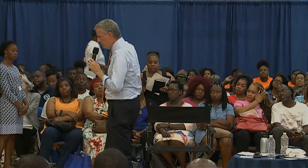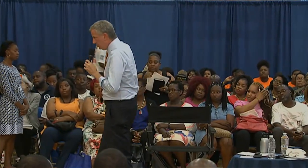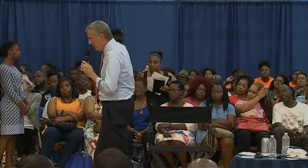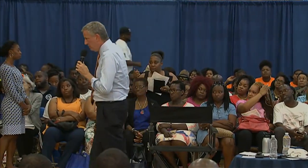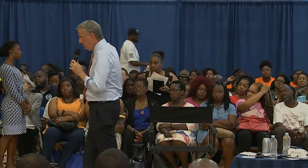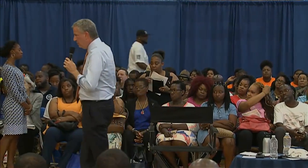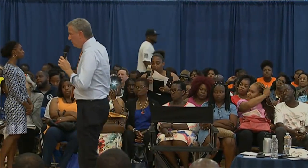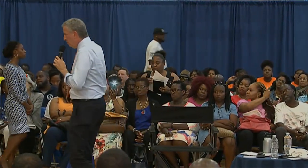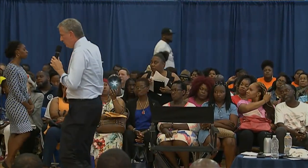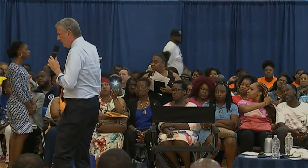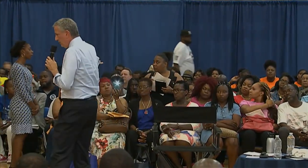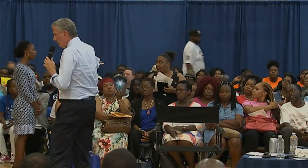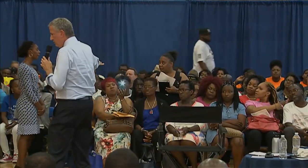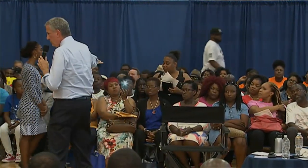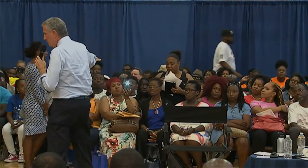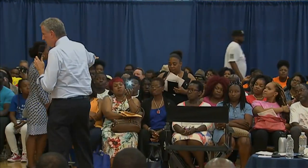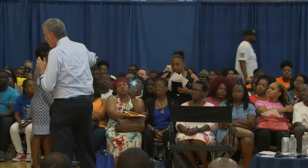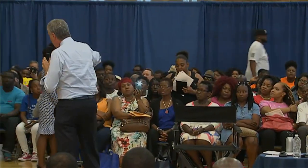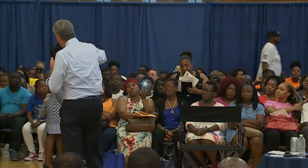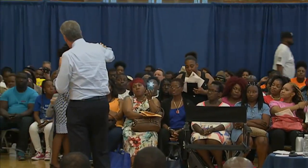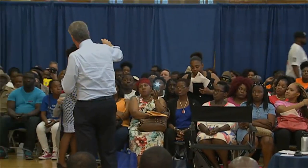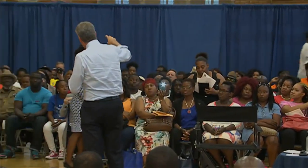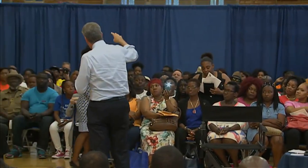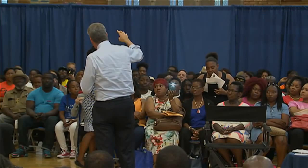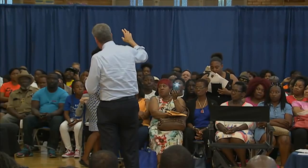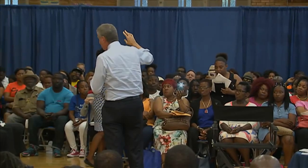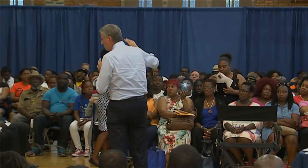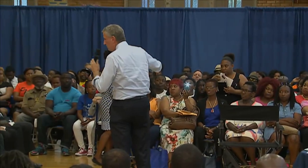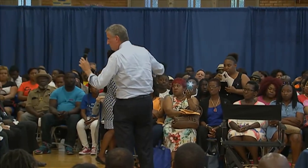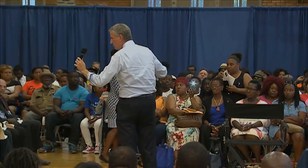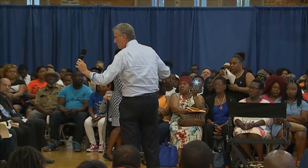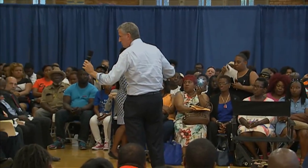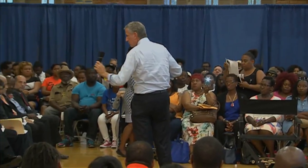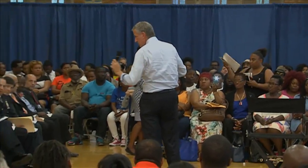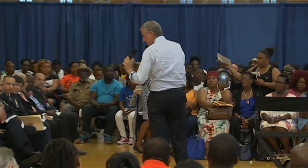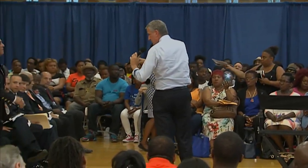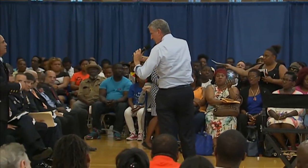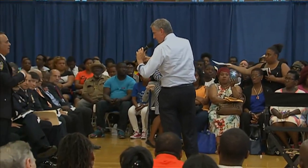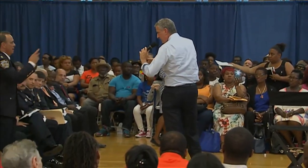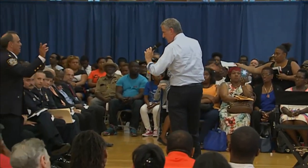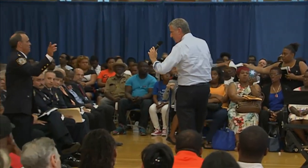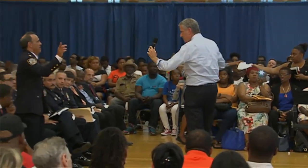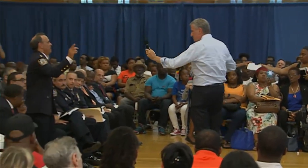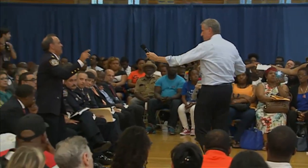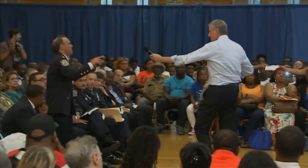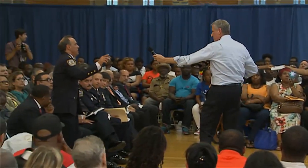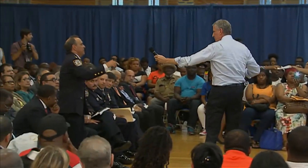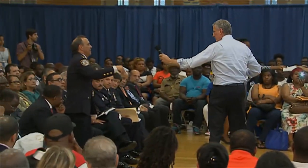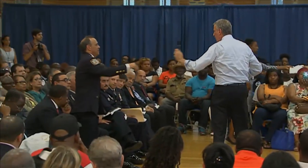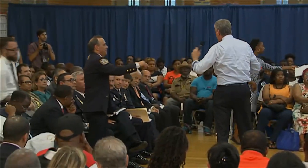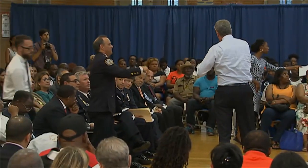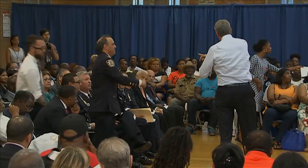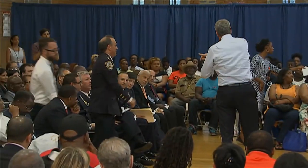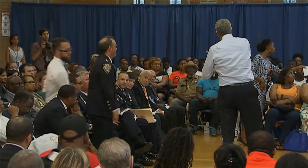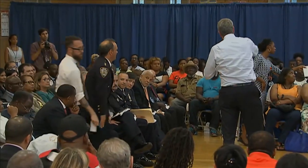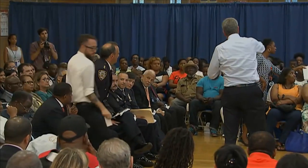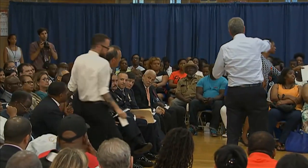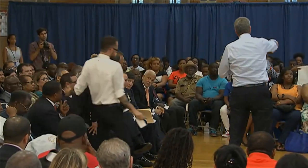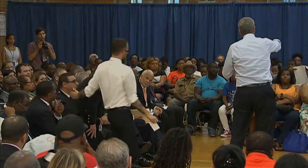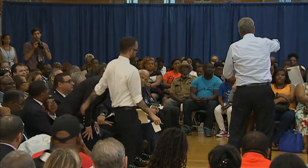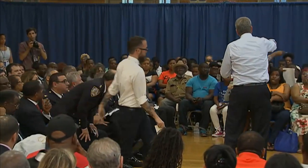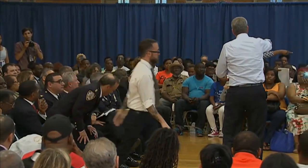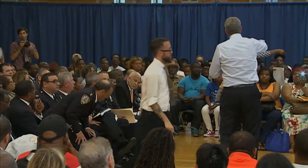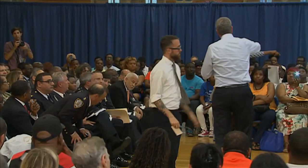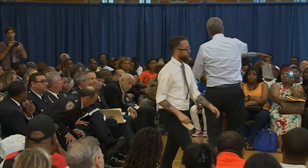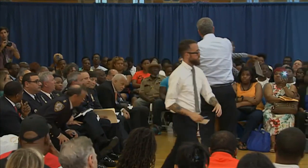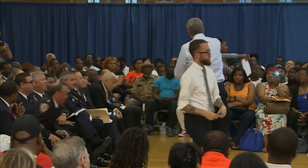up personally with her afterwards? And you're already on it. Oh, okay, you've met already.